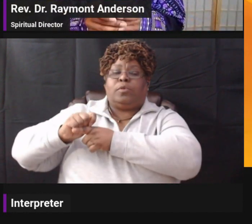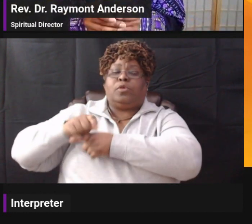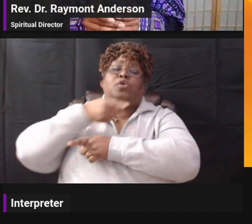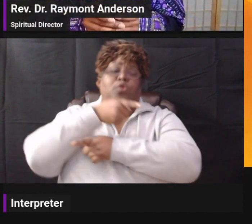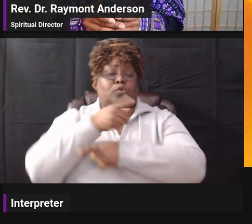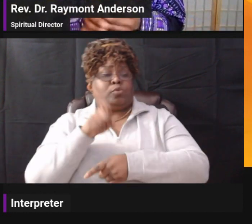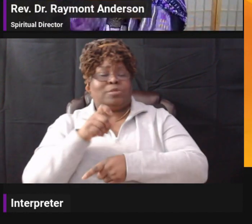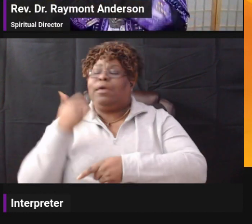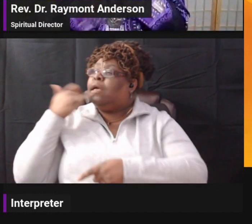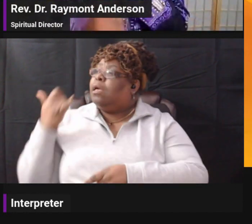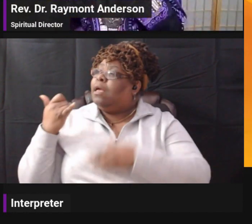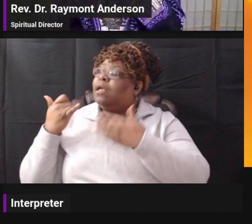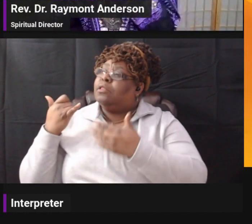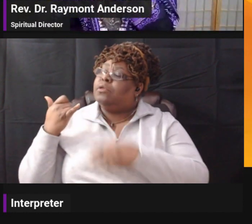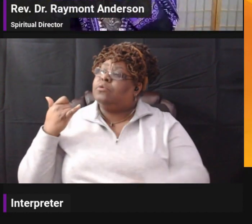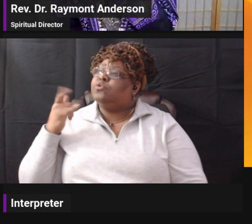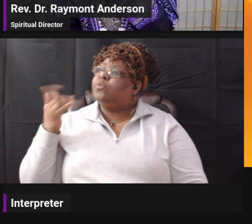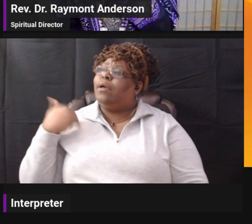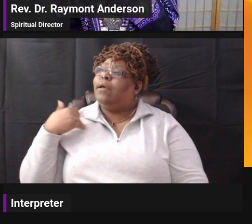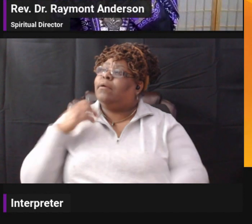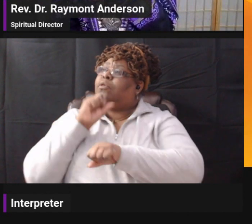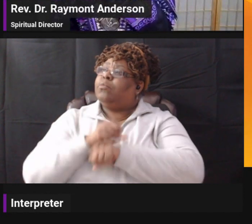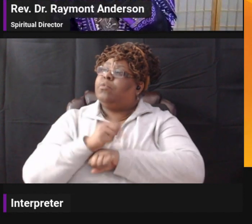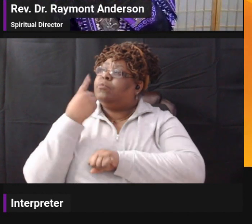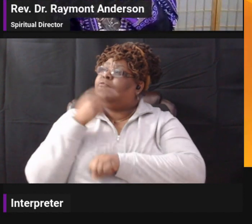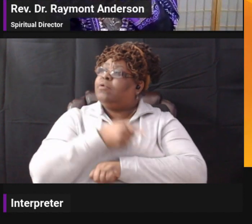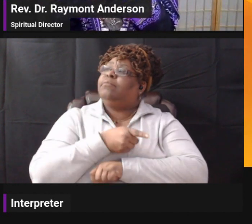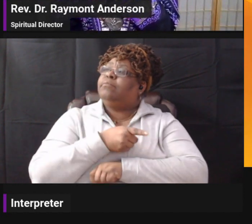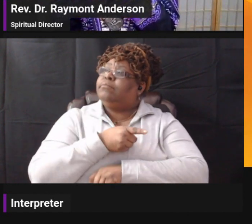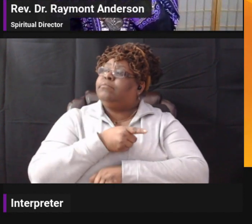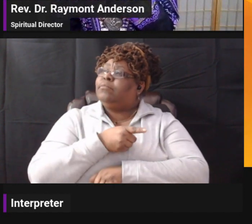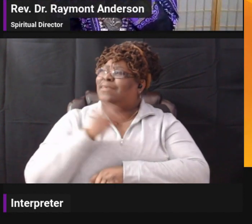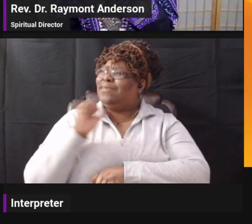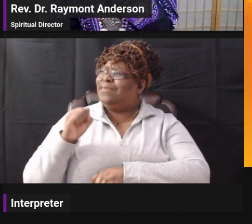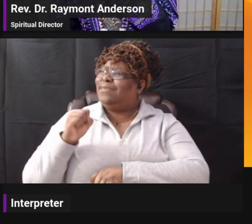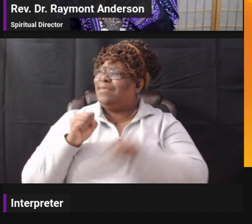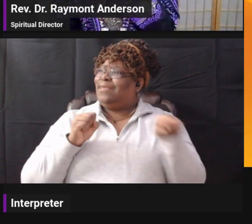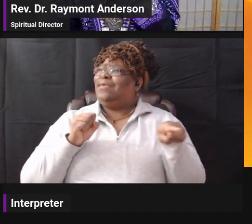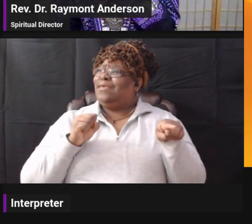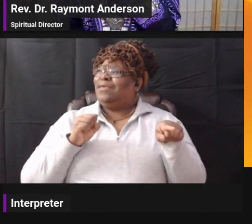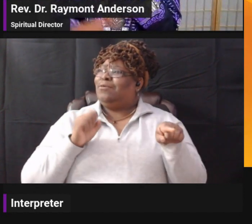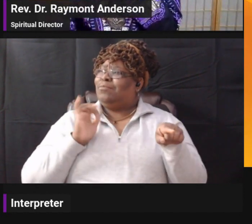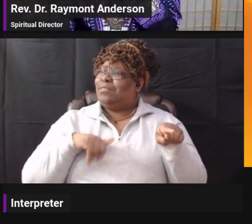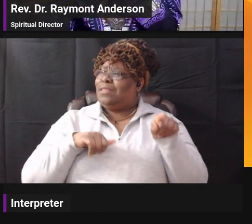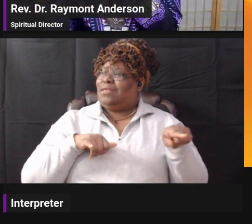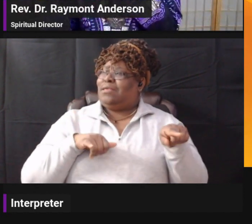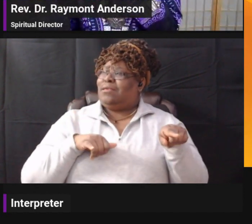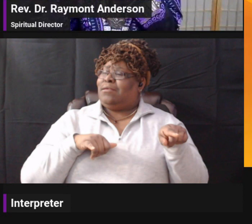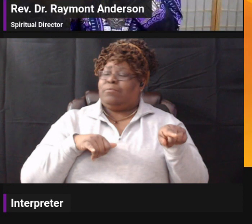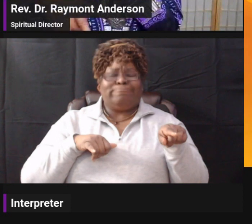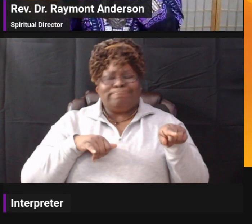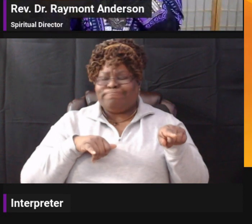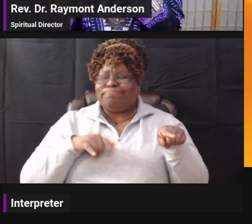again because you need to. Hello? Yeah. When do you have an appointment for me? Yeah, because the other me, the